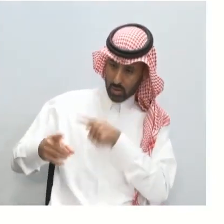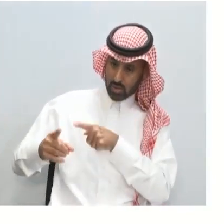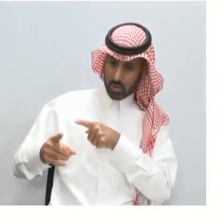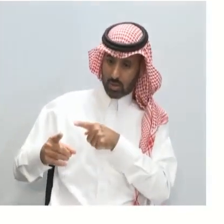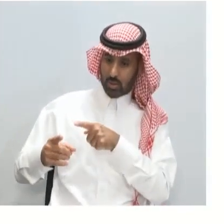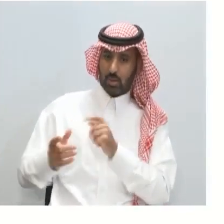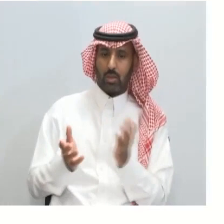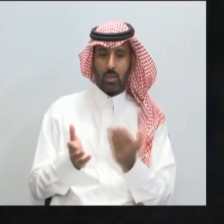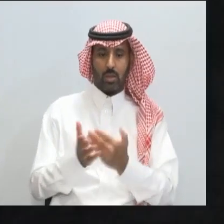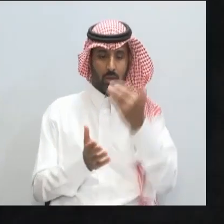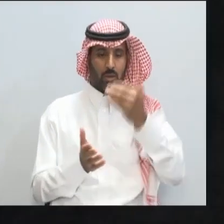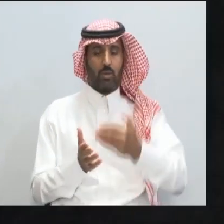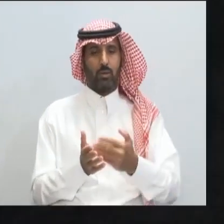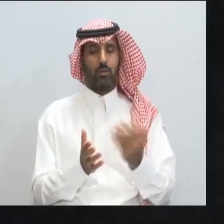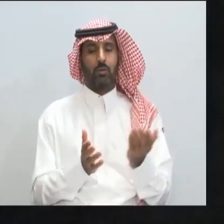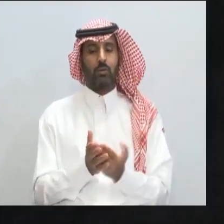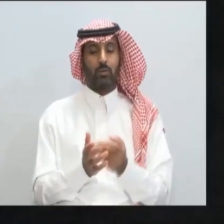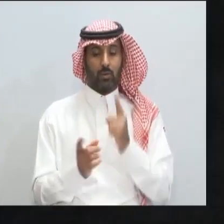the,